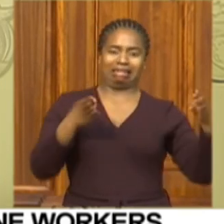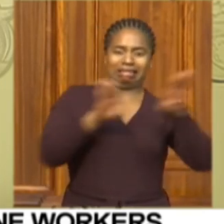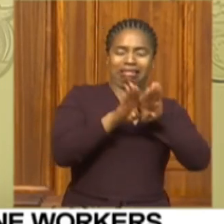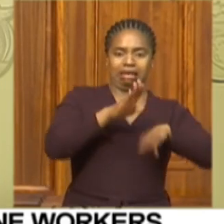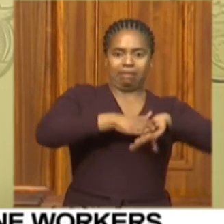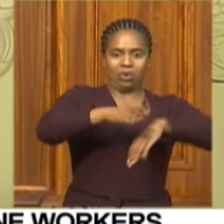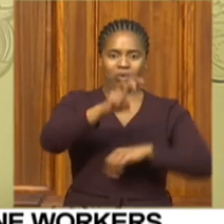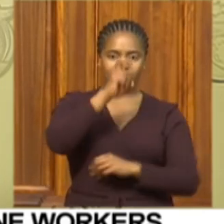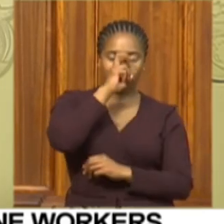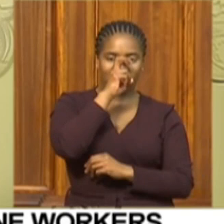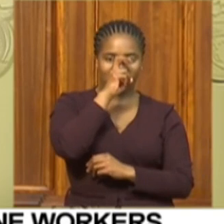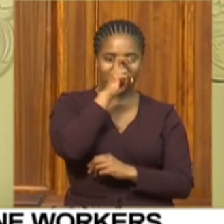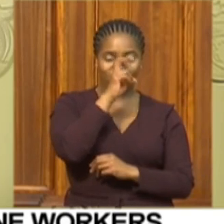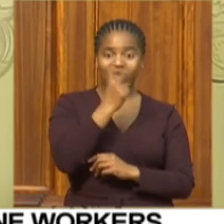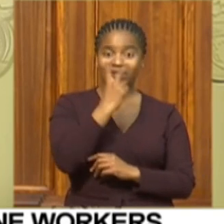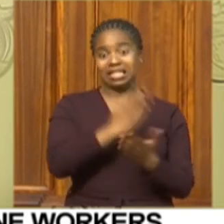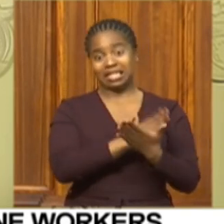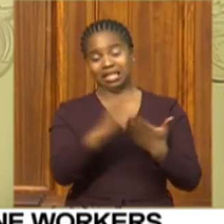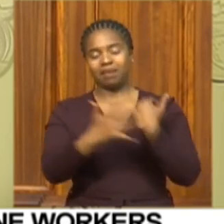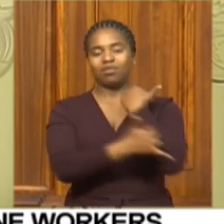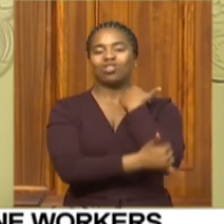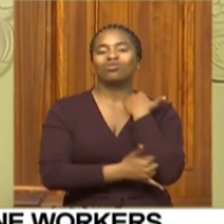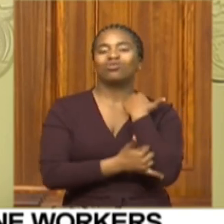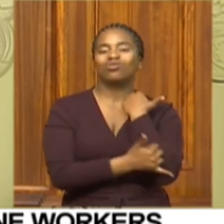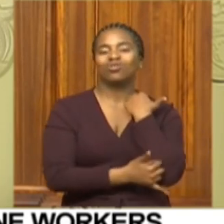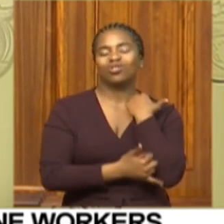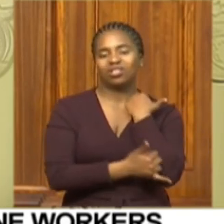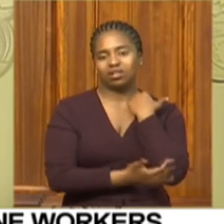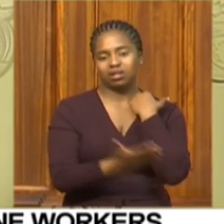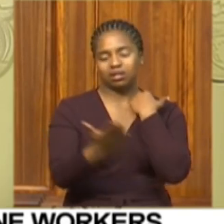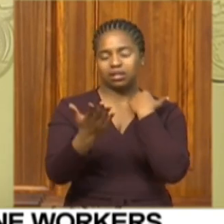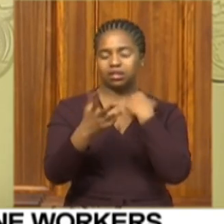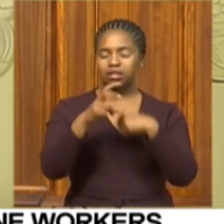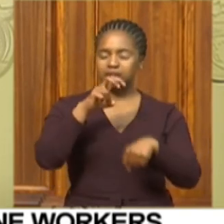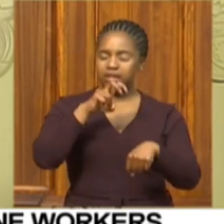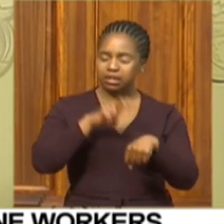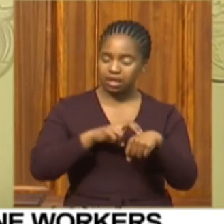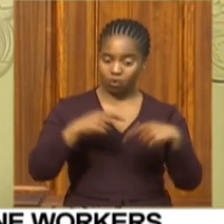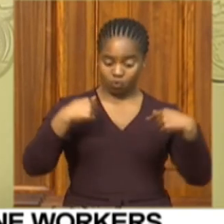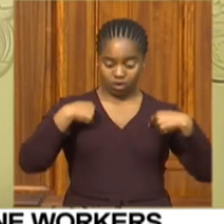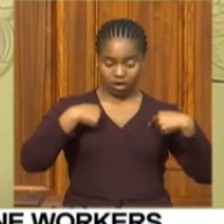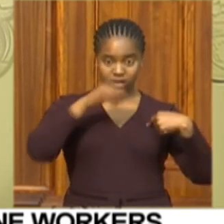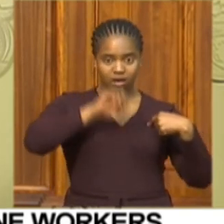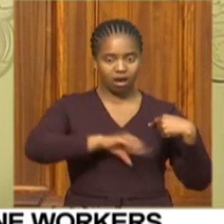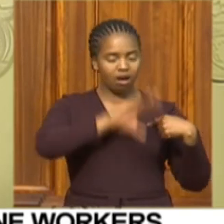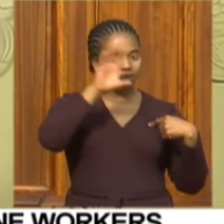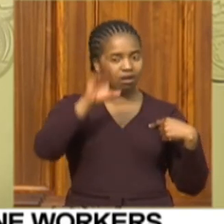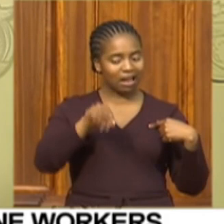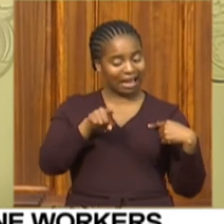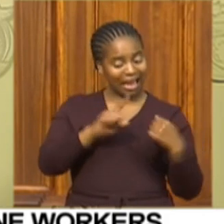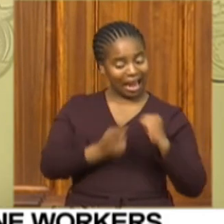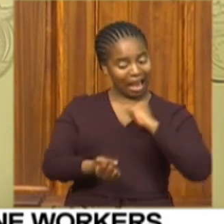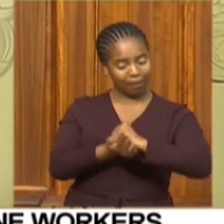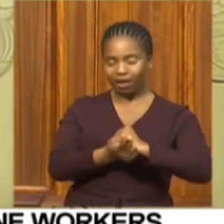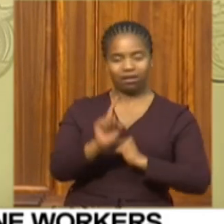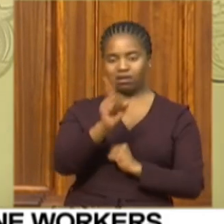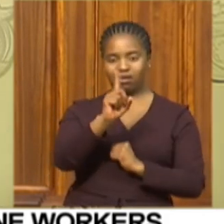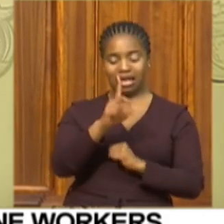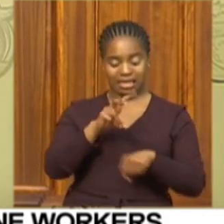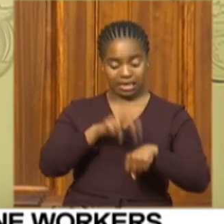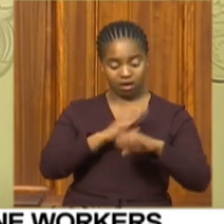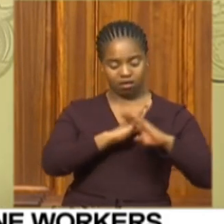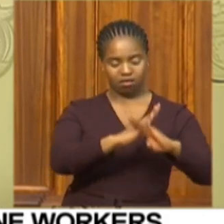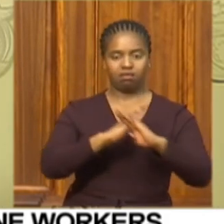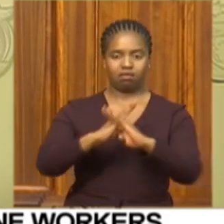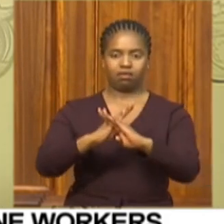relaxed the earlier restrictions. We need to avoid this. We have concluded